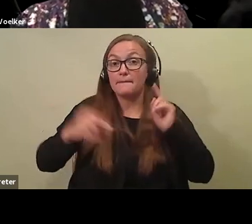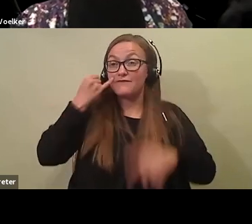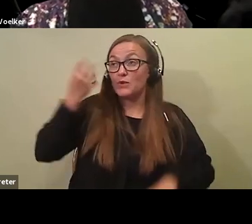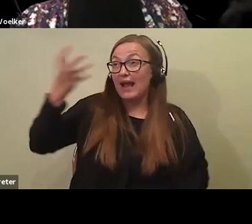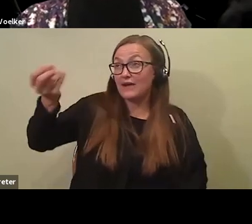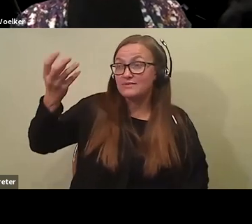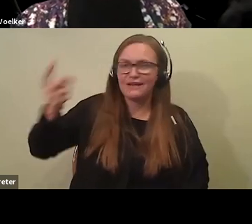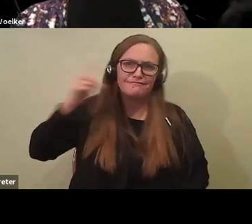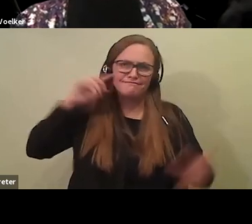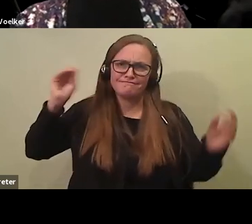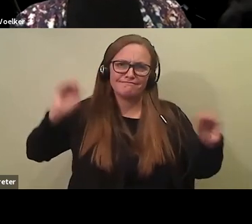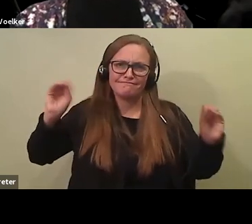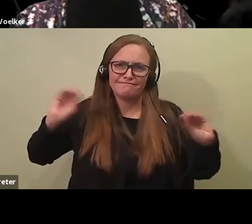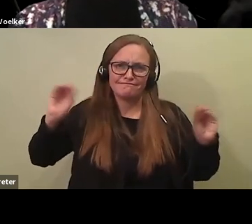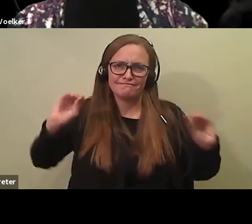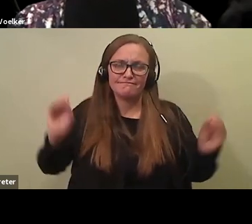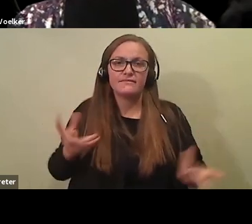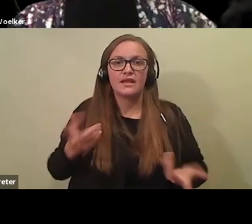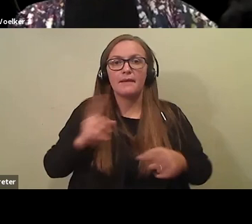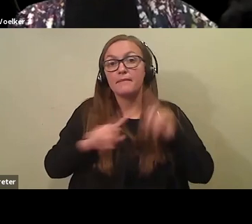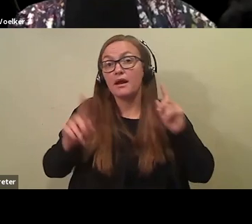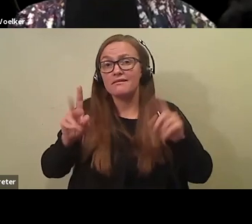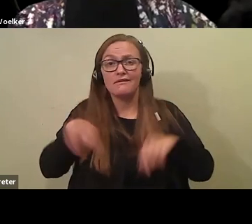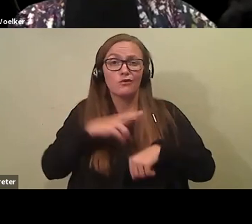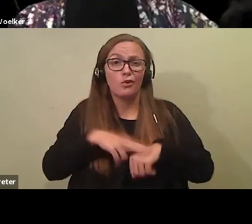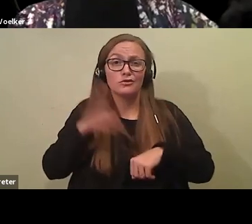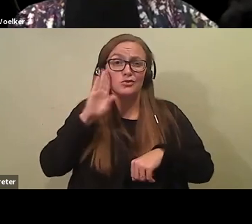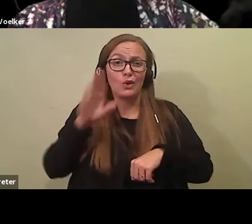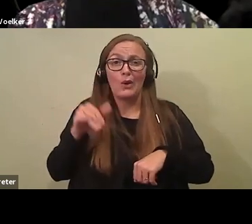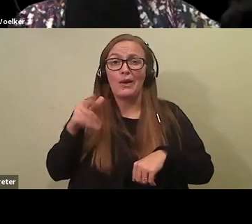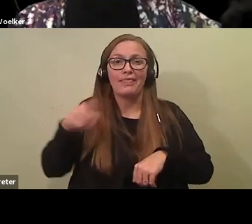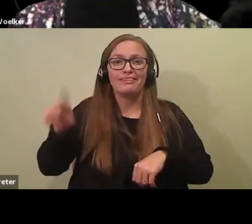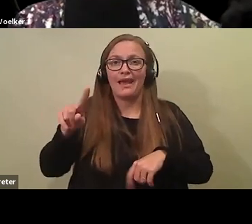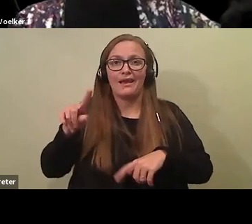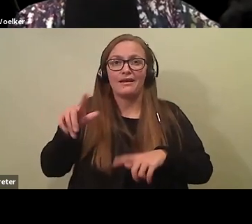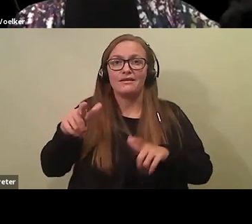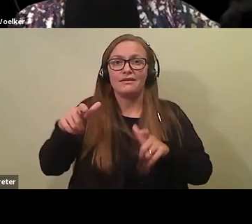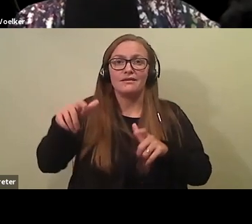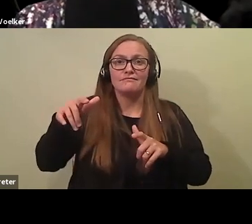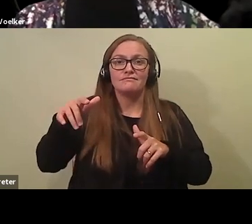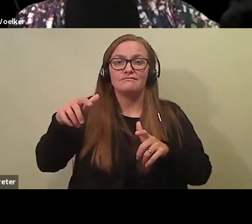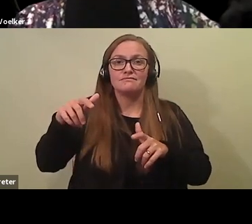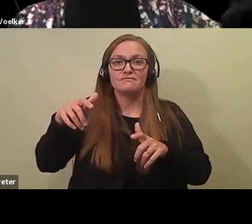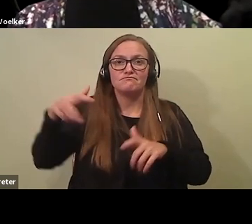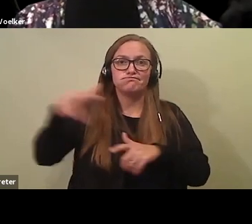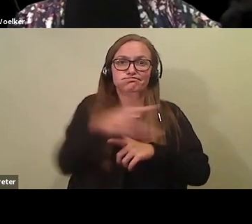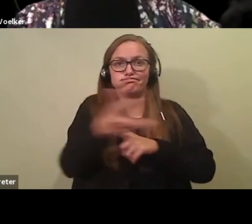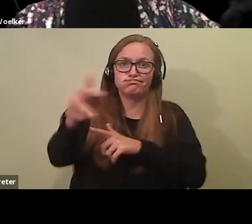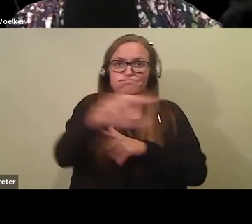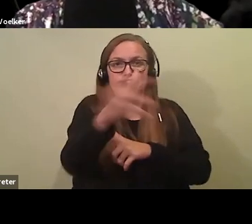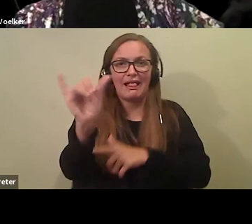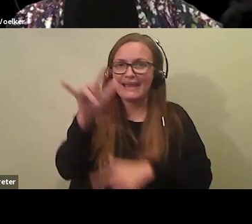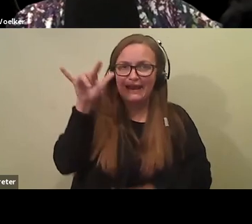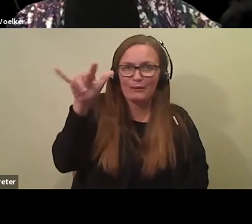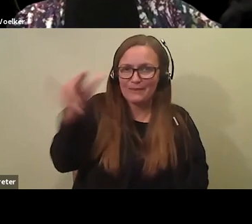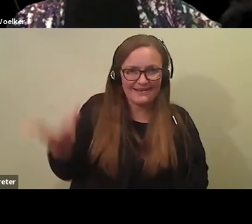hear it. But of course, I mean, they also fly around like airplanes, and there's no space. There's no air, sorry. So there's no reason why they should fly around like airplanes